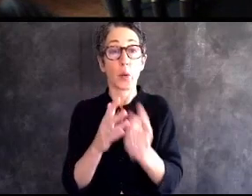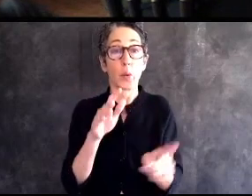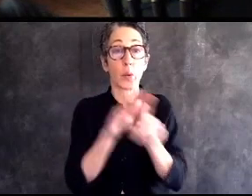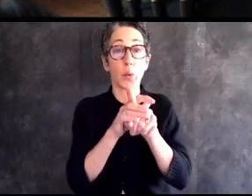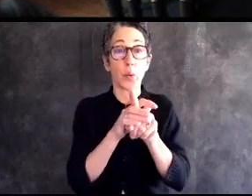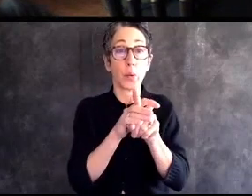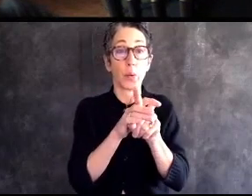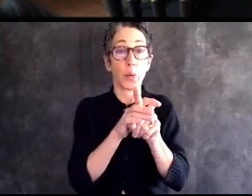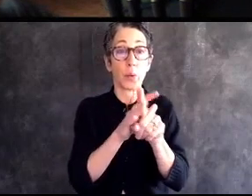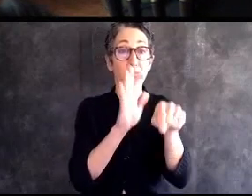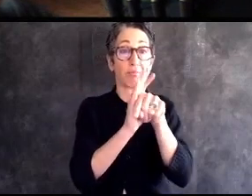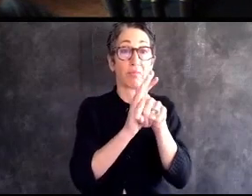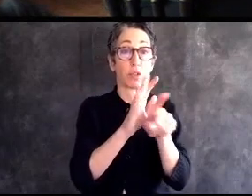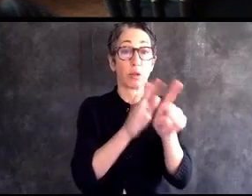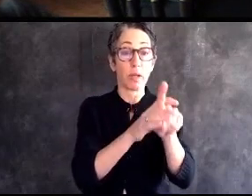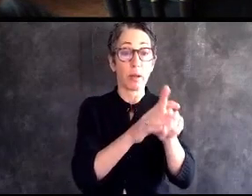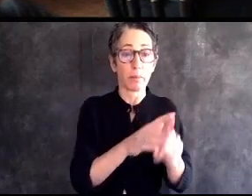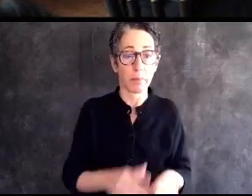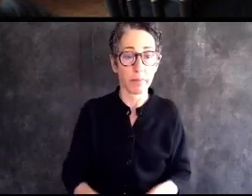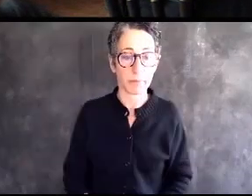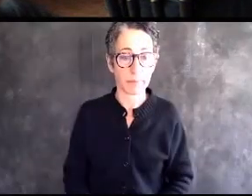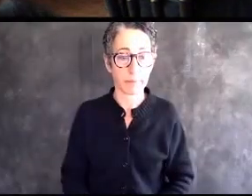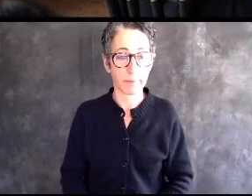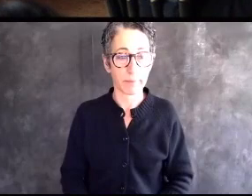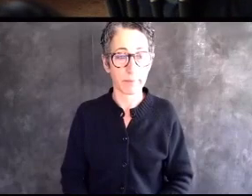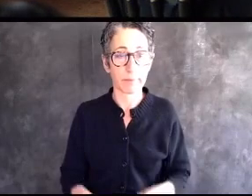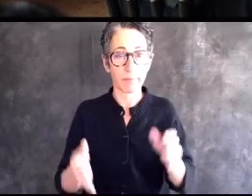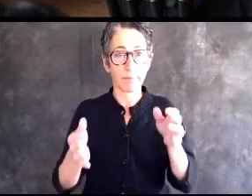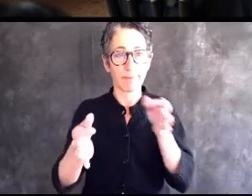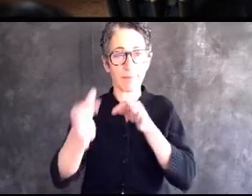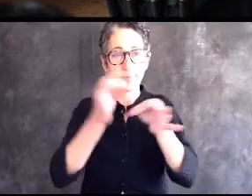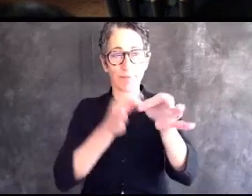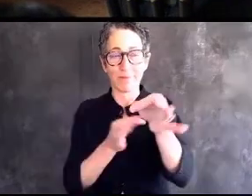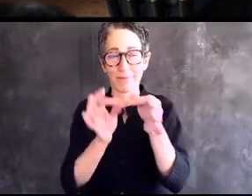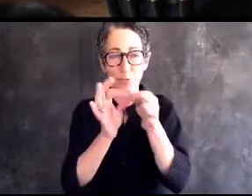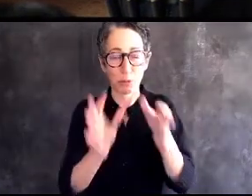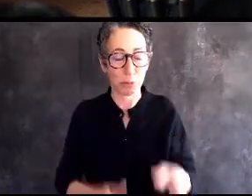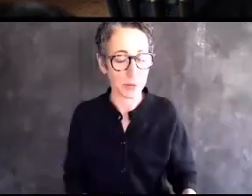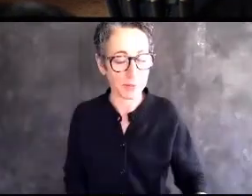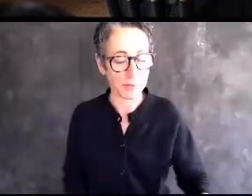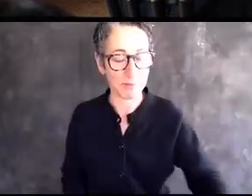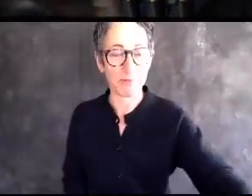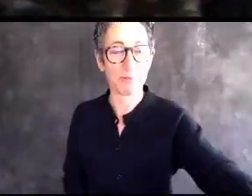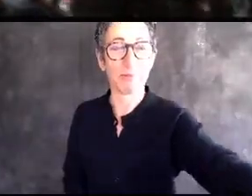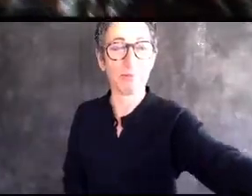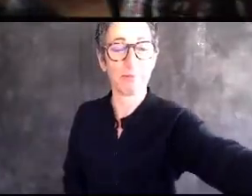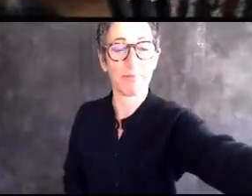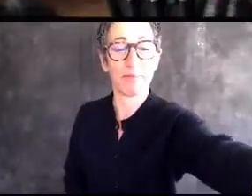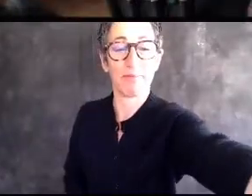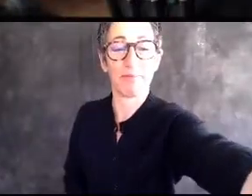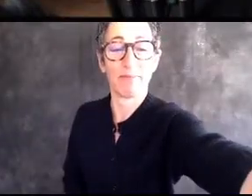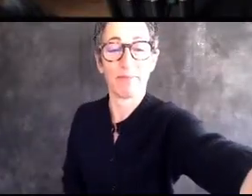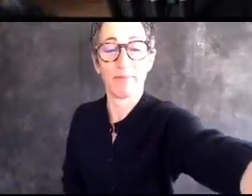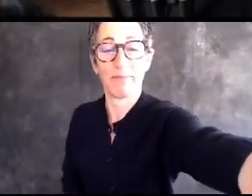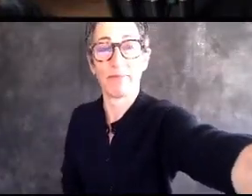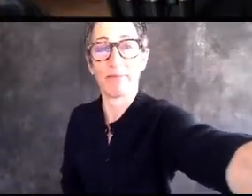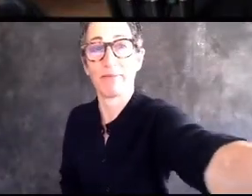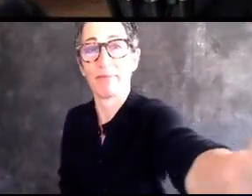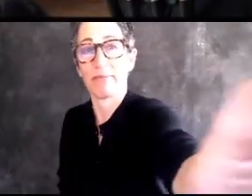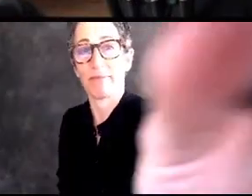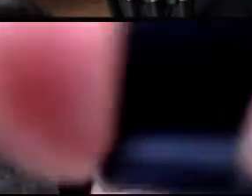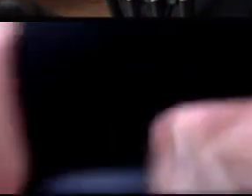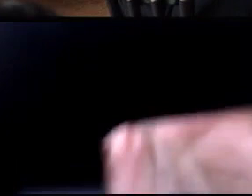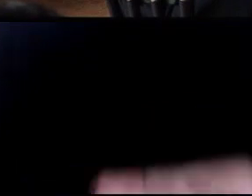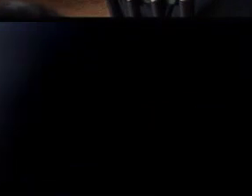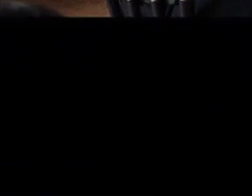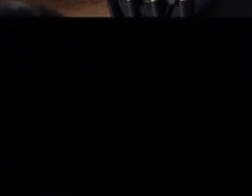can alternate between the student and the lifelong students in the room. So Let's see where. Oh, we've got a hand in the back there.